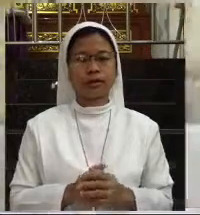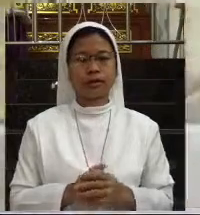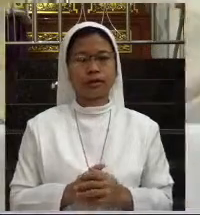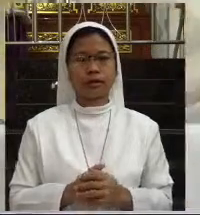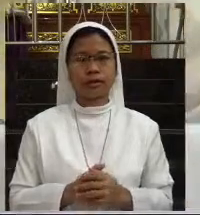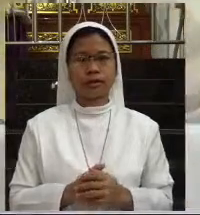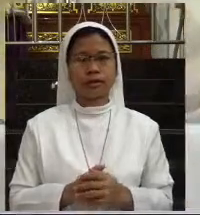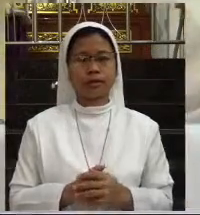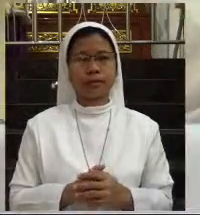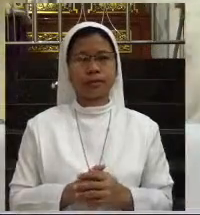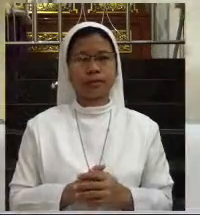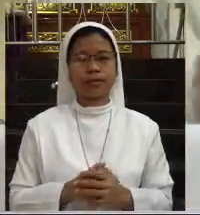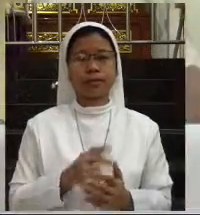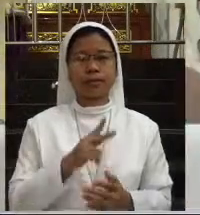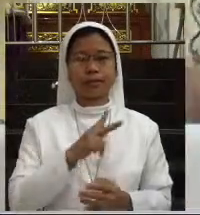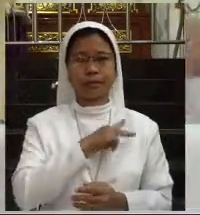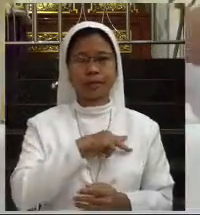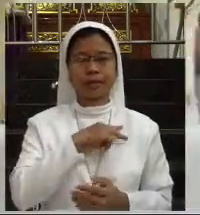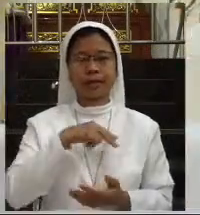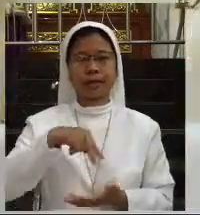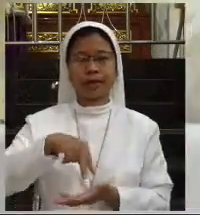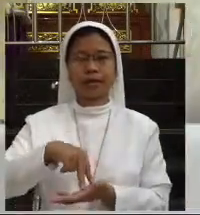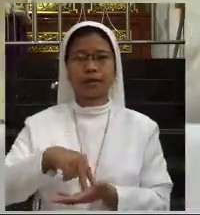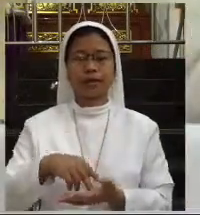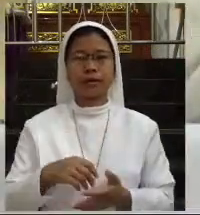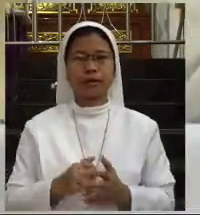amen. Please stand.